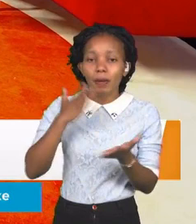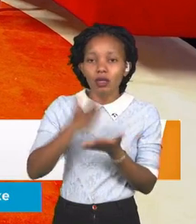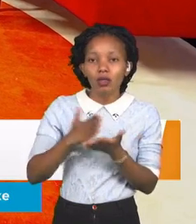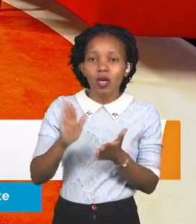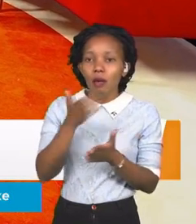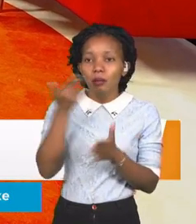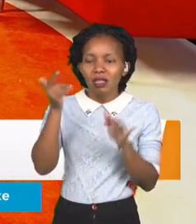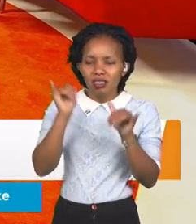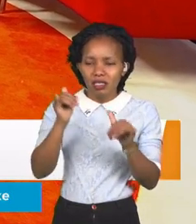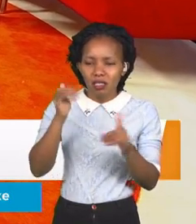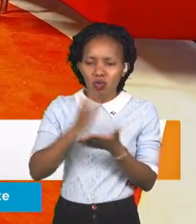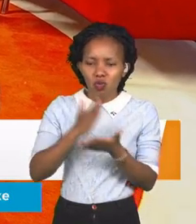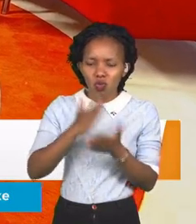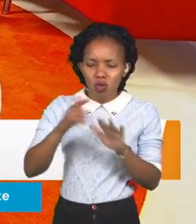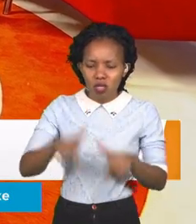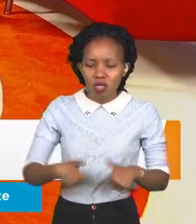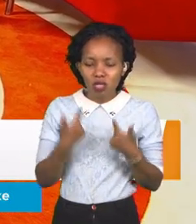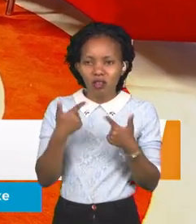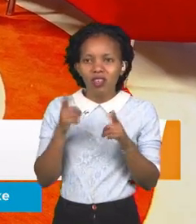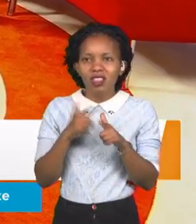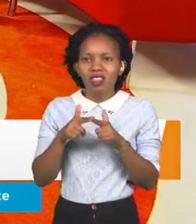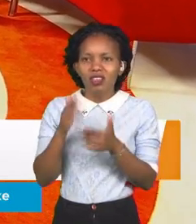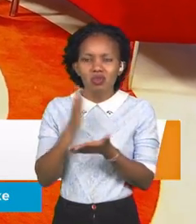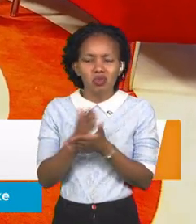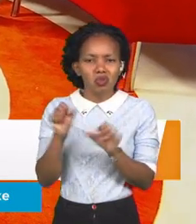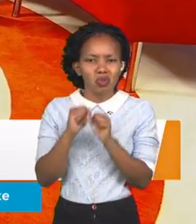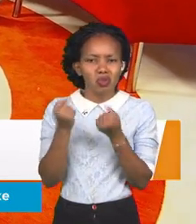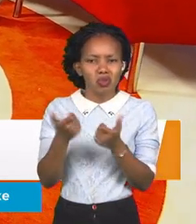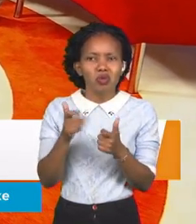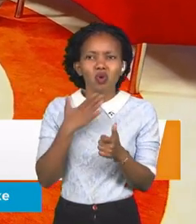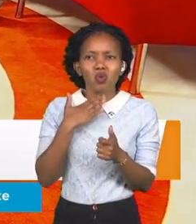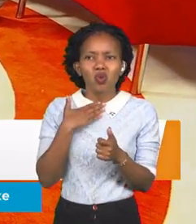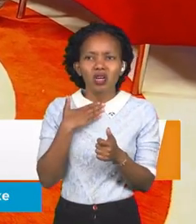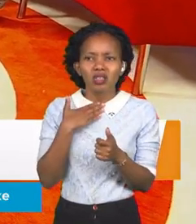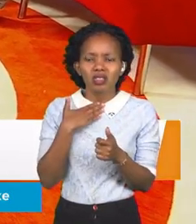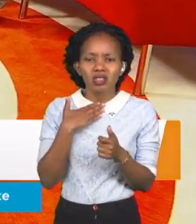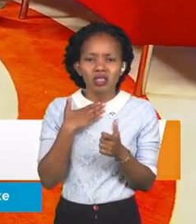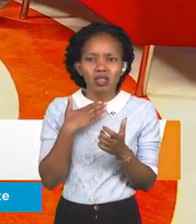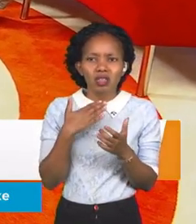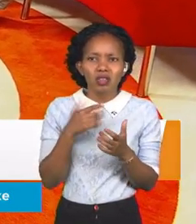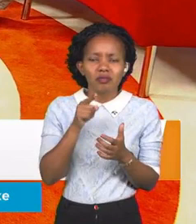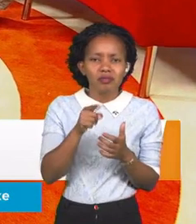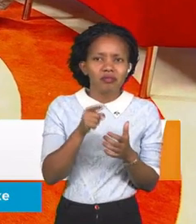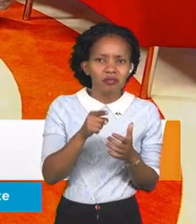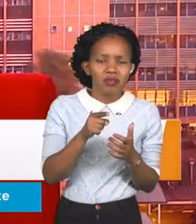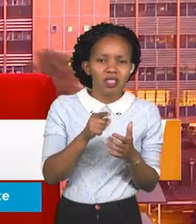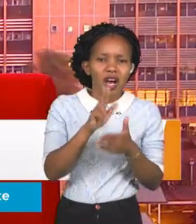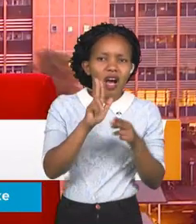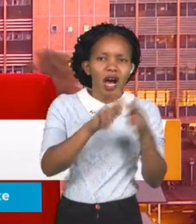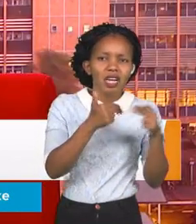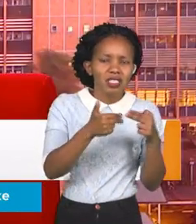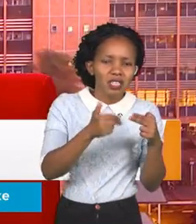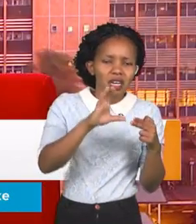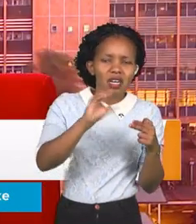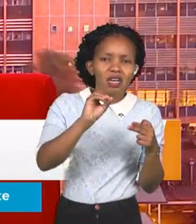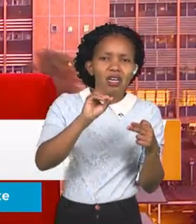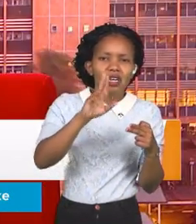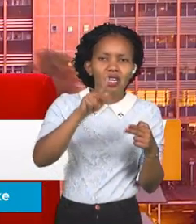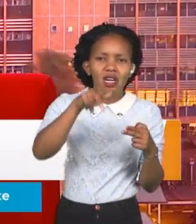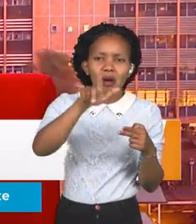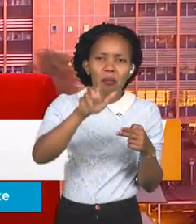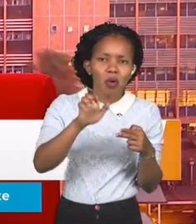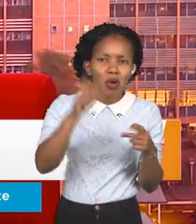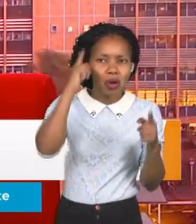rather keep my truth to myself because, I mean, social media, you want to fit into the couple goals, yeah, hashtag, yeah, couple goals,